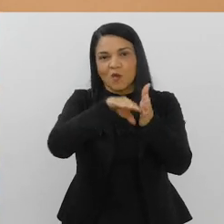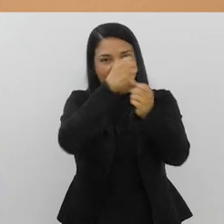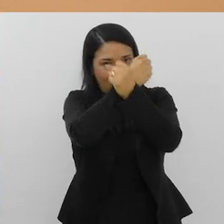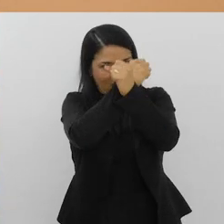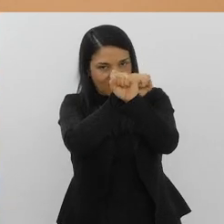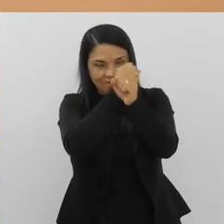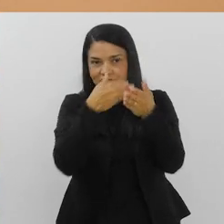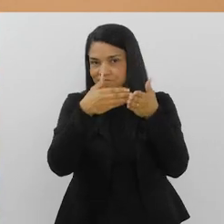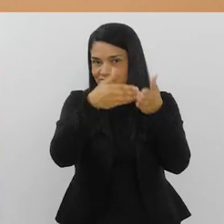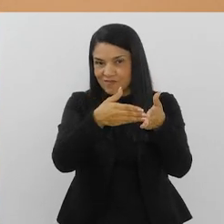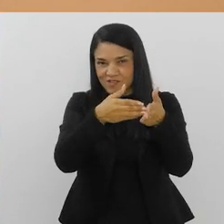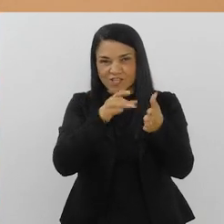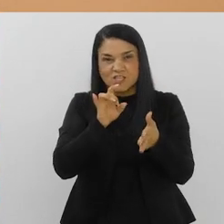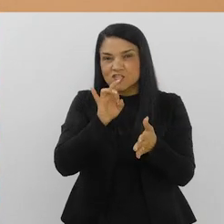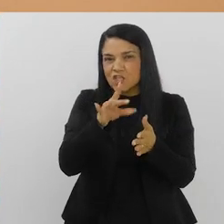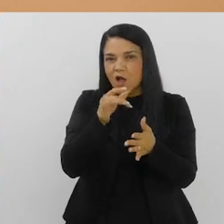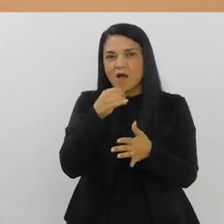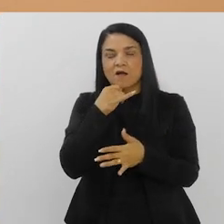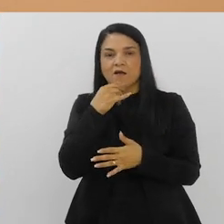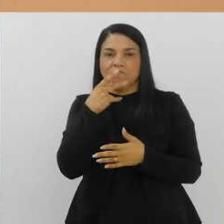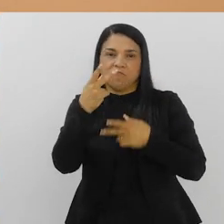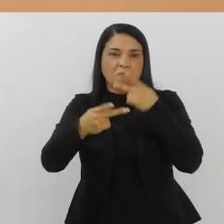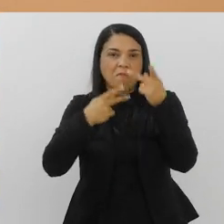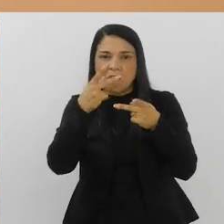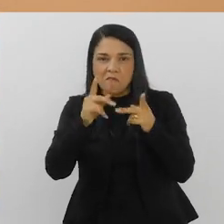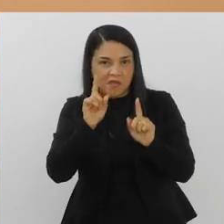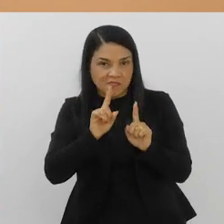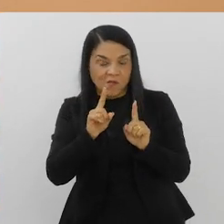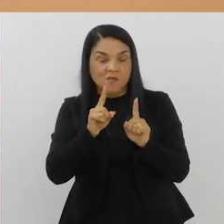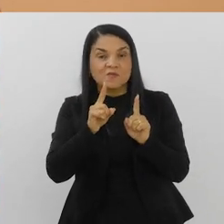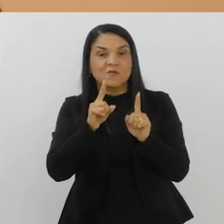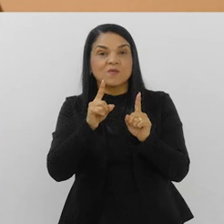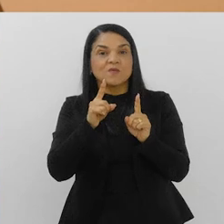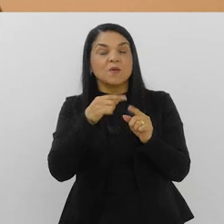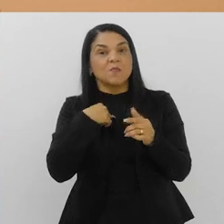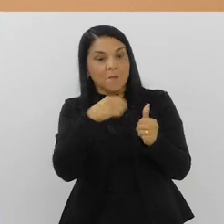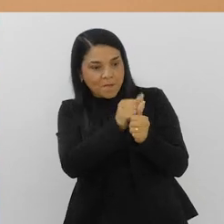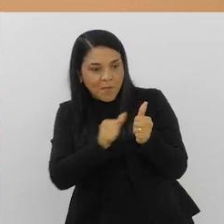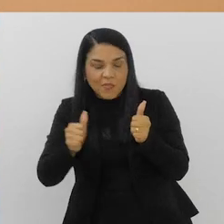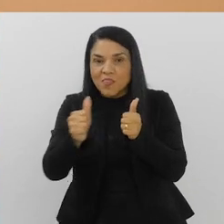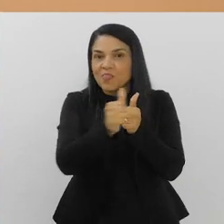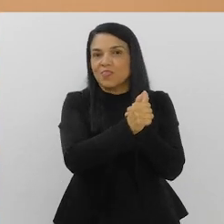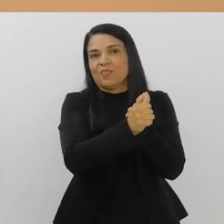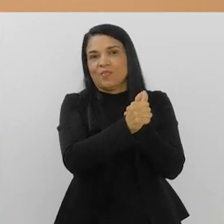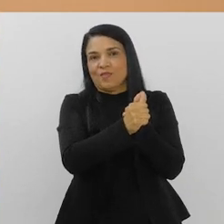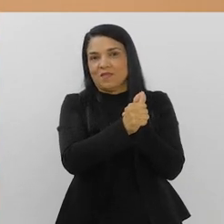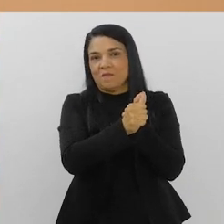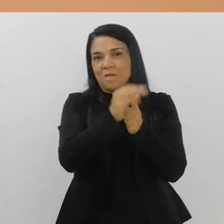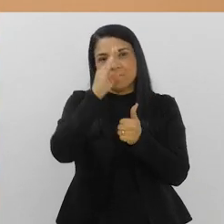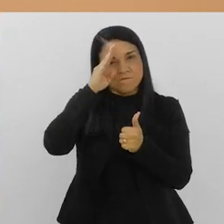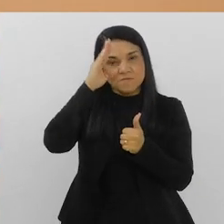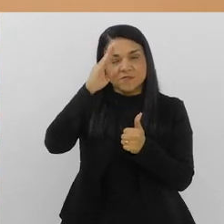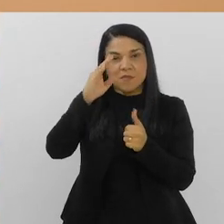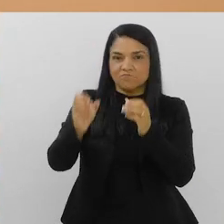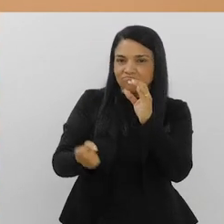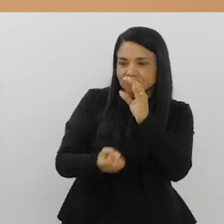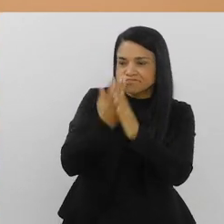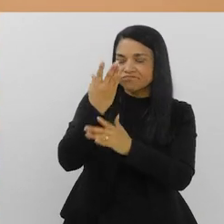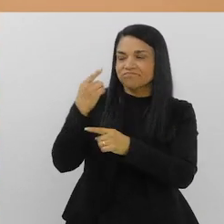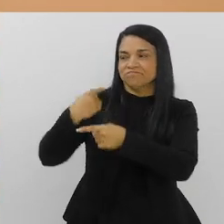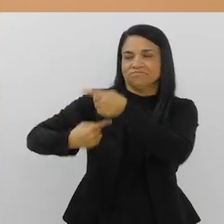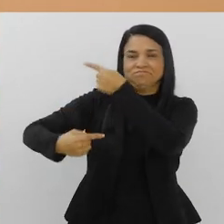of the history of our Our history cannot be told as a part of a narrative of pain. So, from the question of